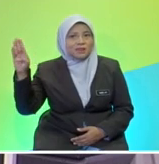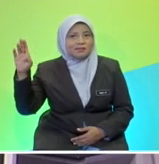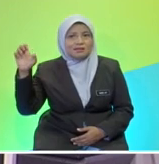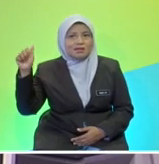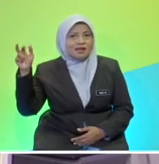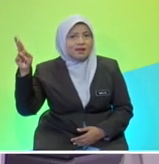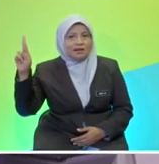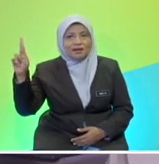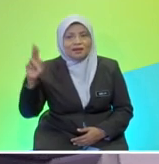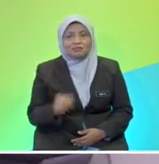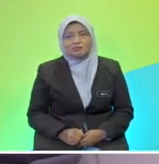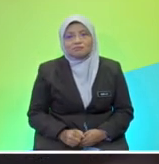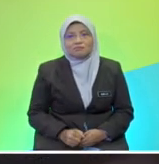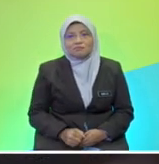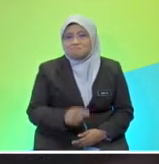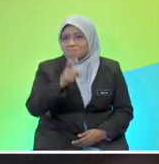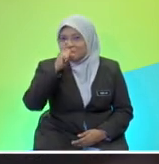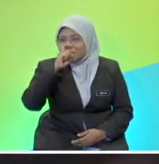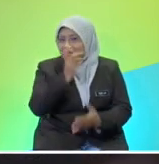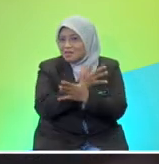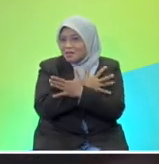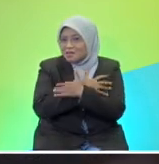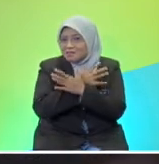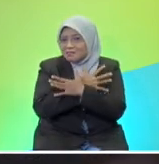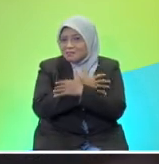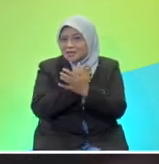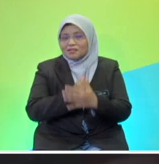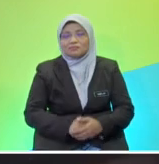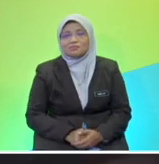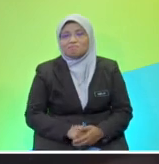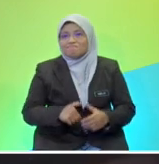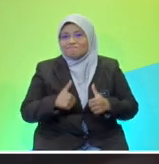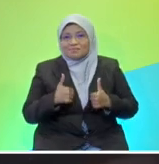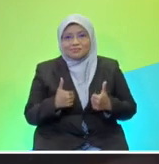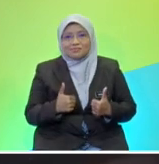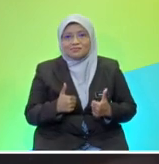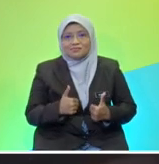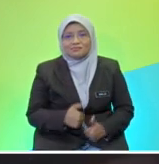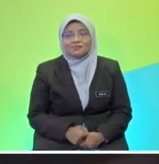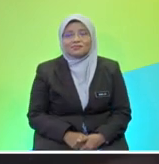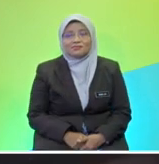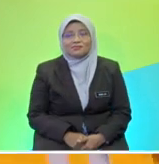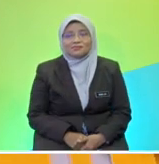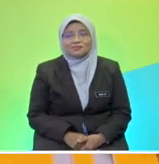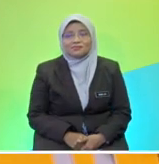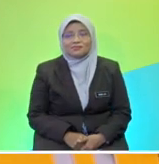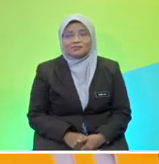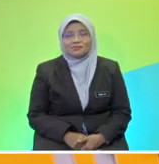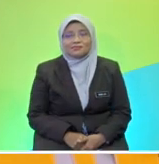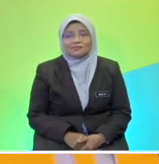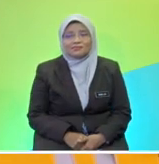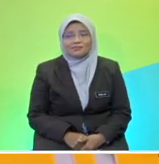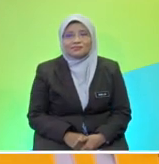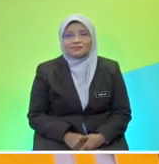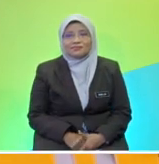R. Teddy bear. You got it right. Very good try. Okay, we have a bit more to go. What